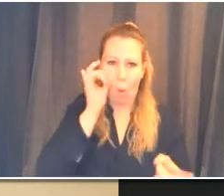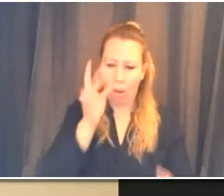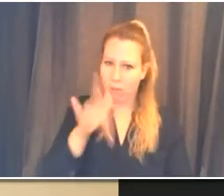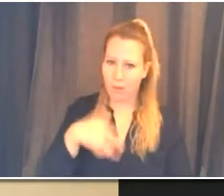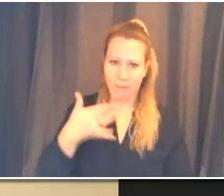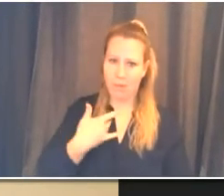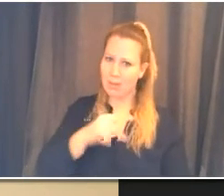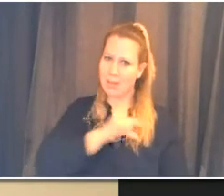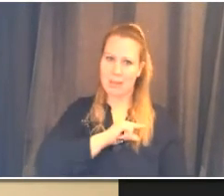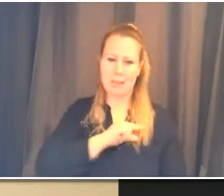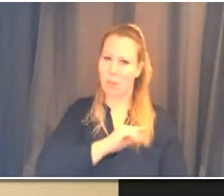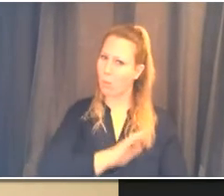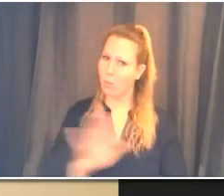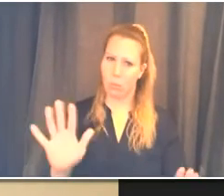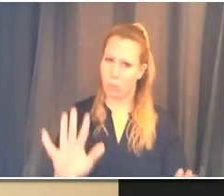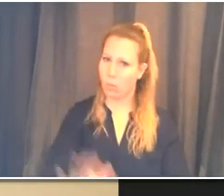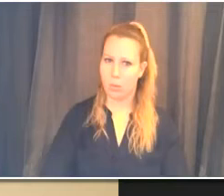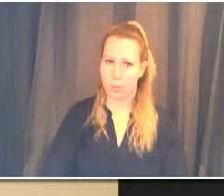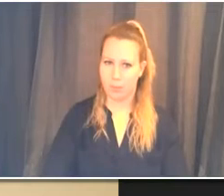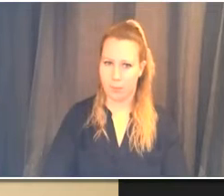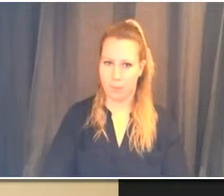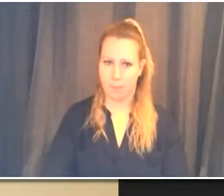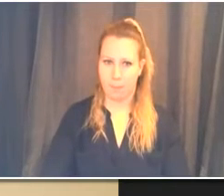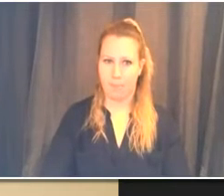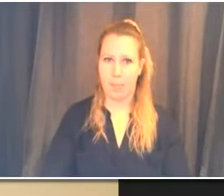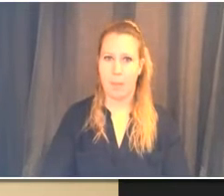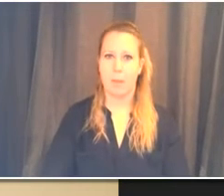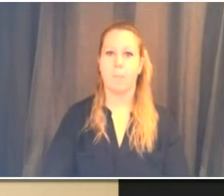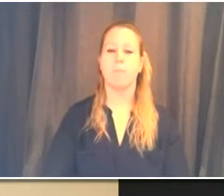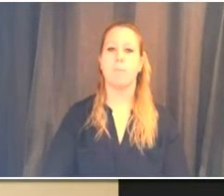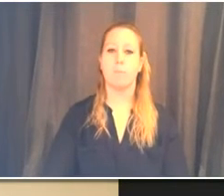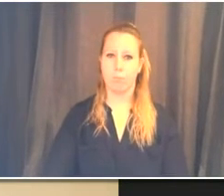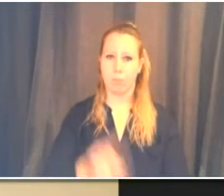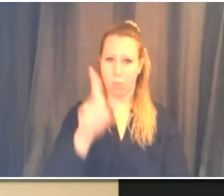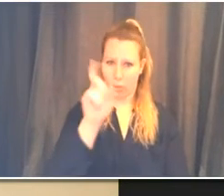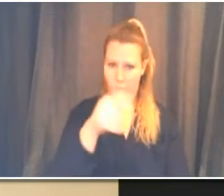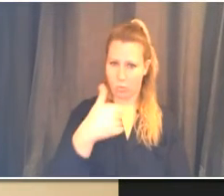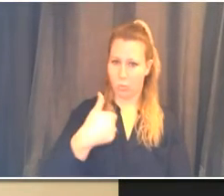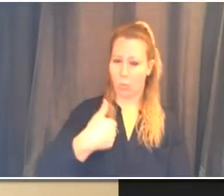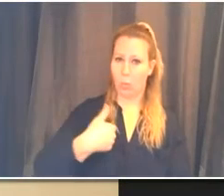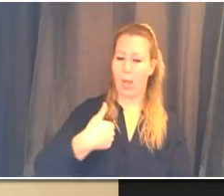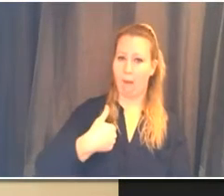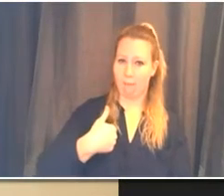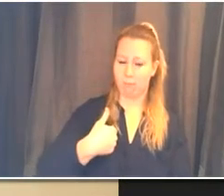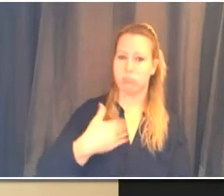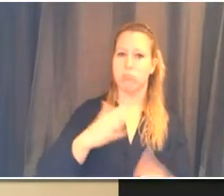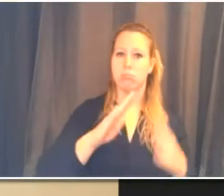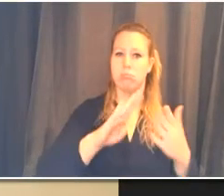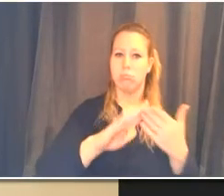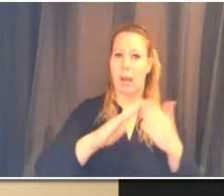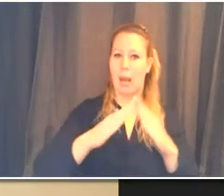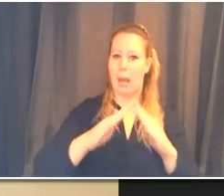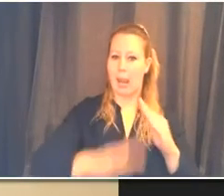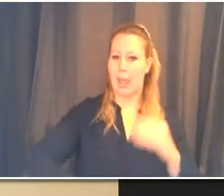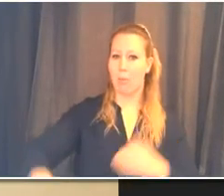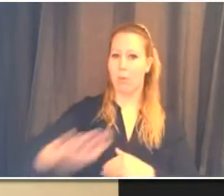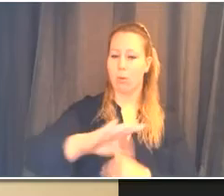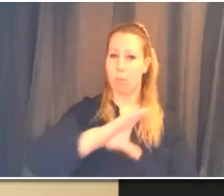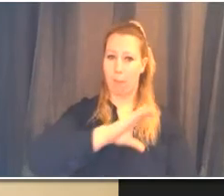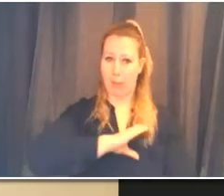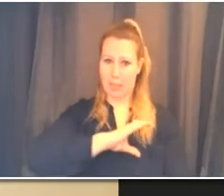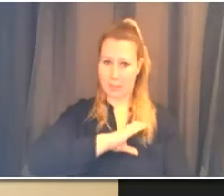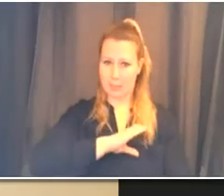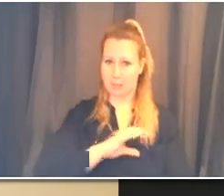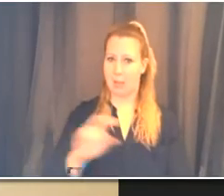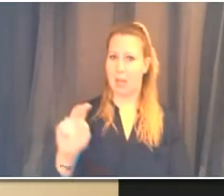the questions I would have is if we have neighborhood officers who are supposed to be responsive as well uh is there is it feasible to